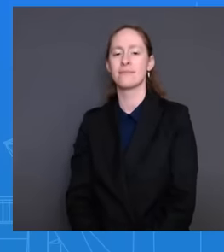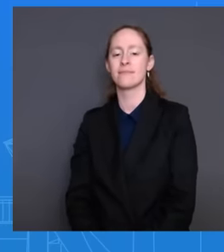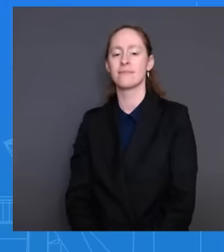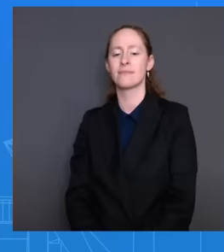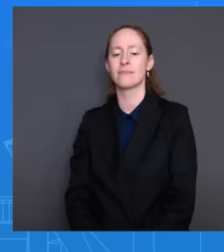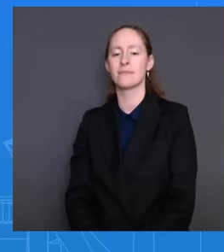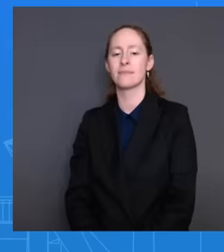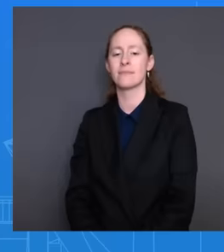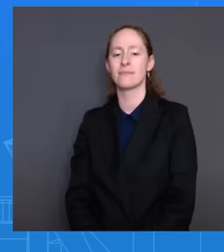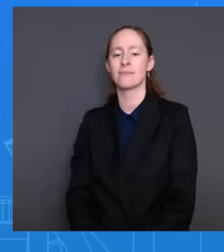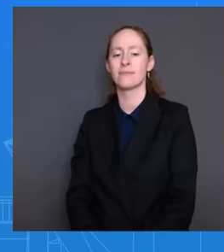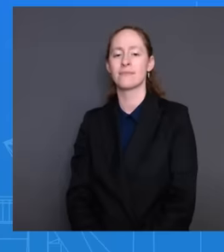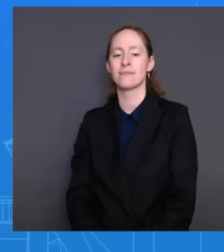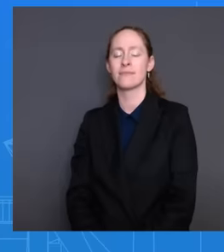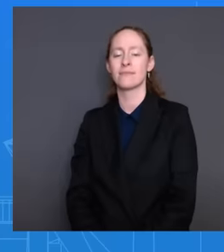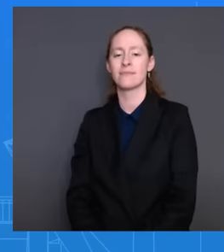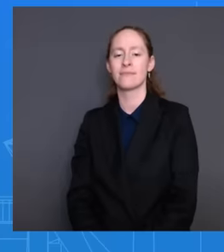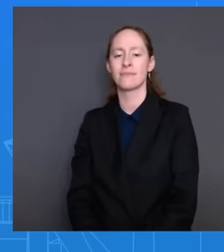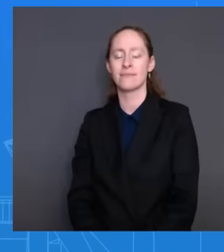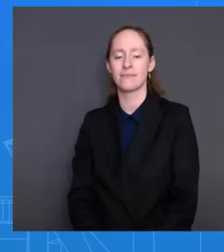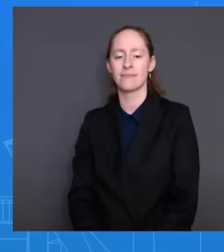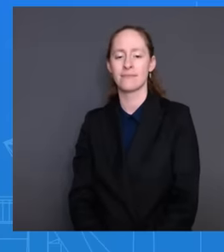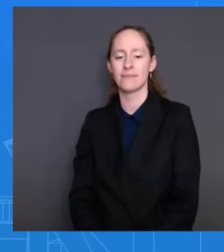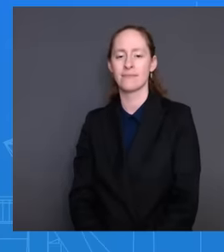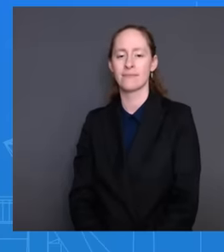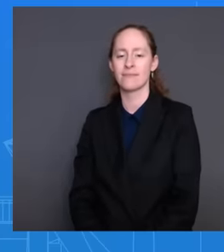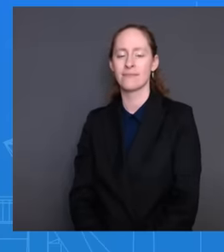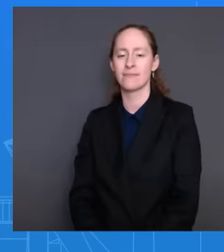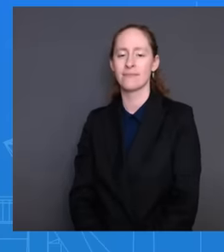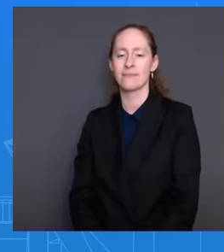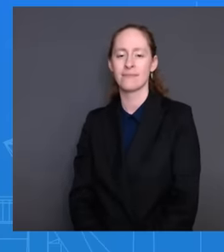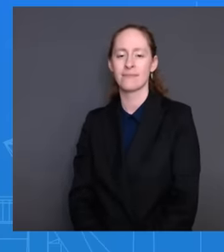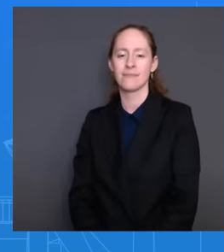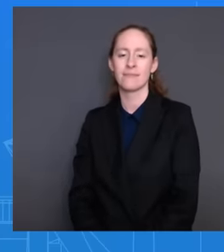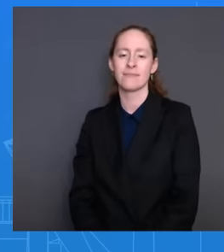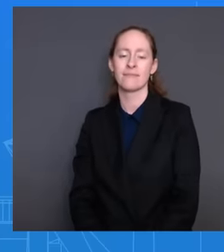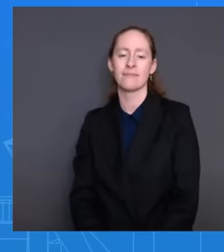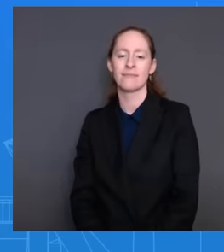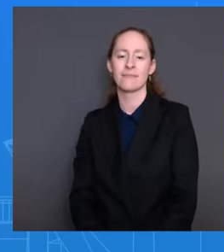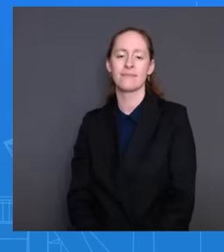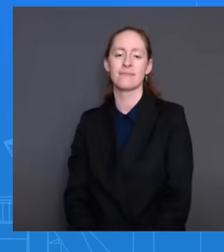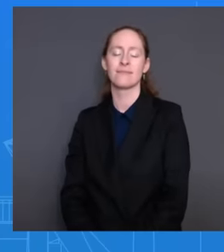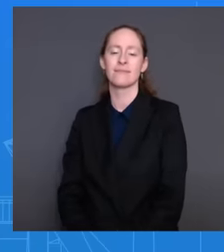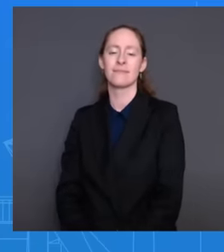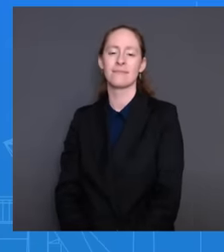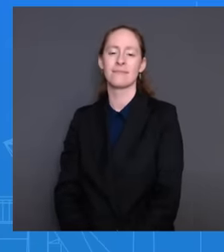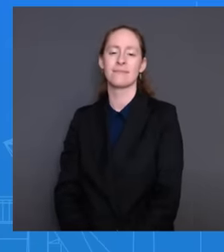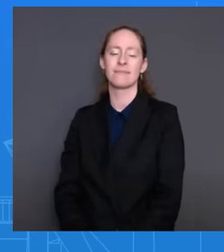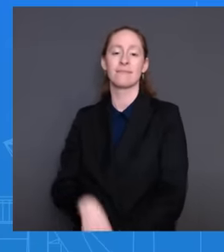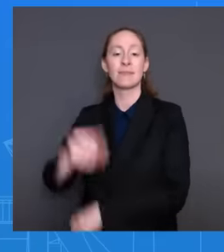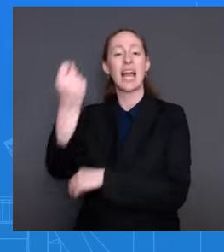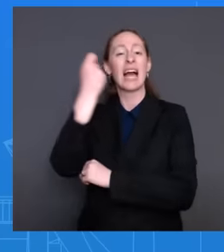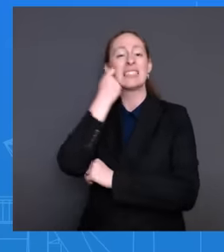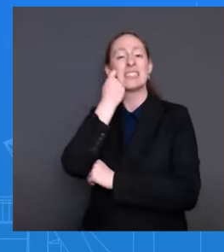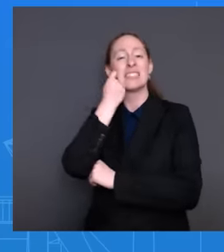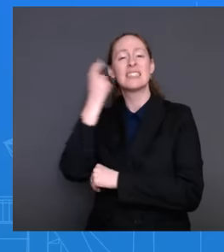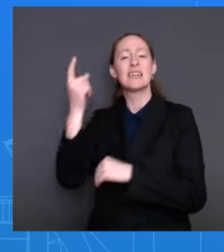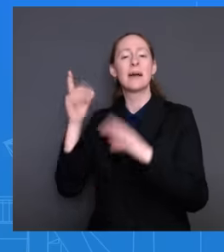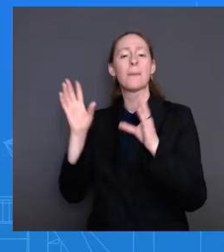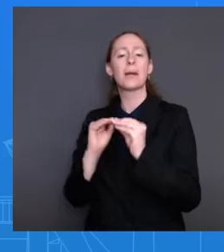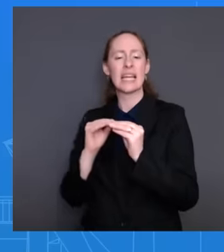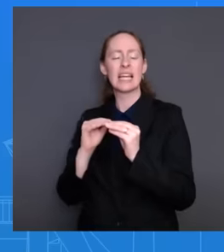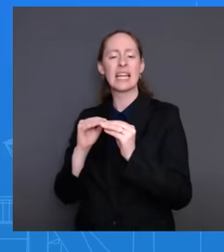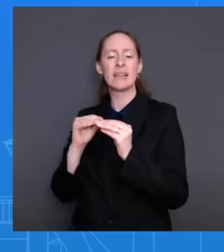So I'm not going to read out any specific components of the meeting other than to underscore that the president did in private, as he did in